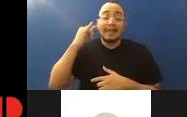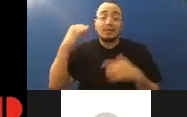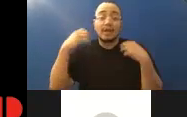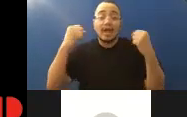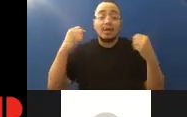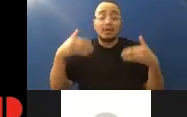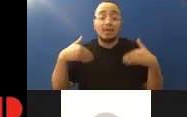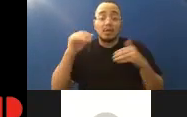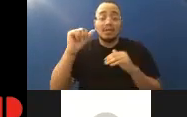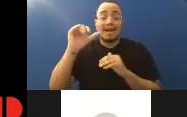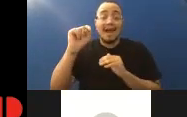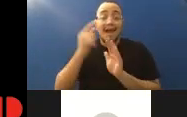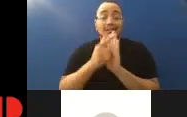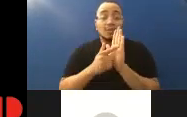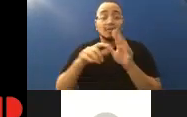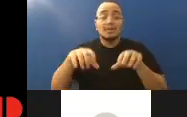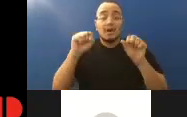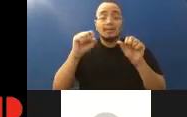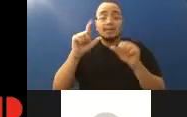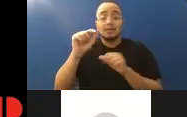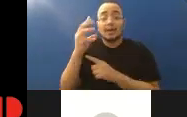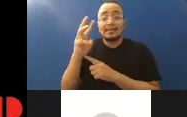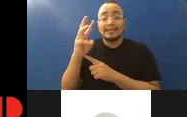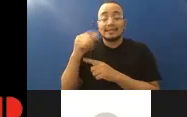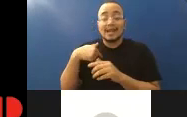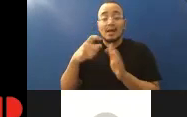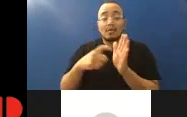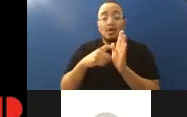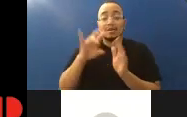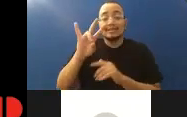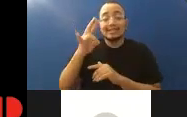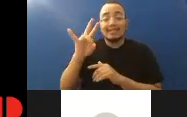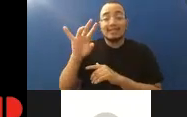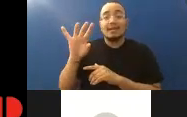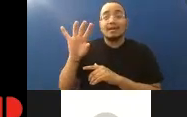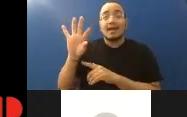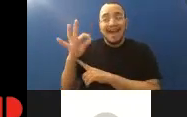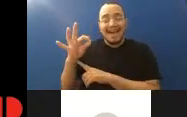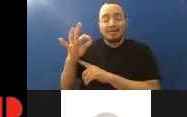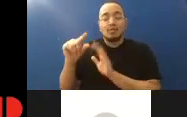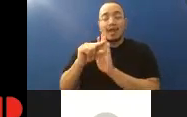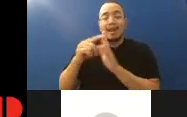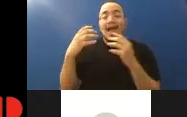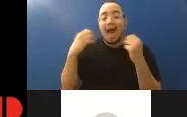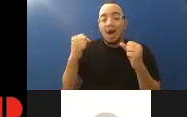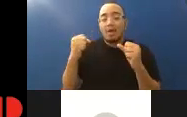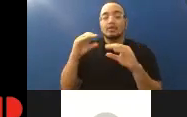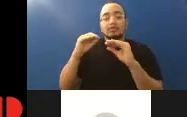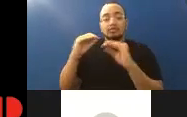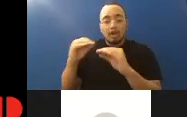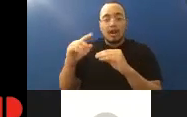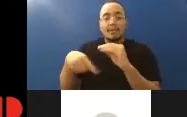was adopted in 2016 and mandates lessons for 7th and 9th grade health on discussions on what to do when a person experiences